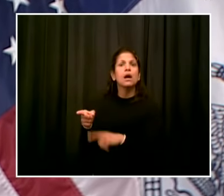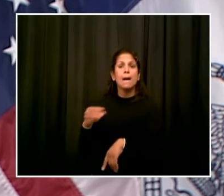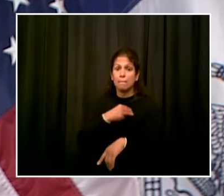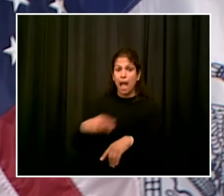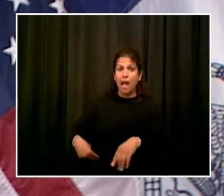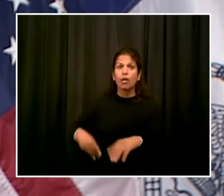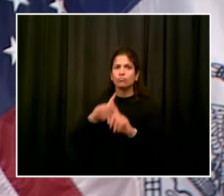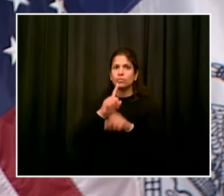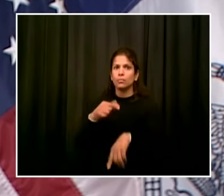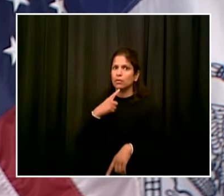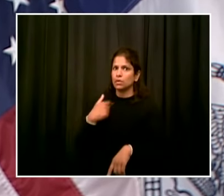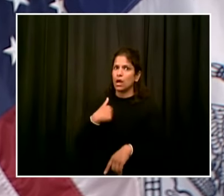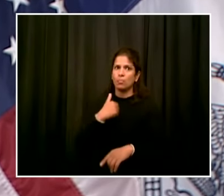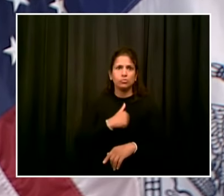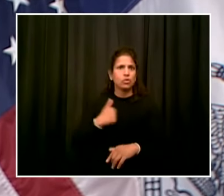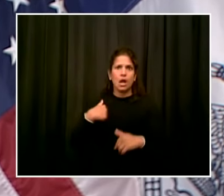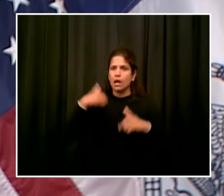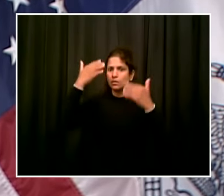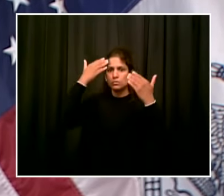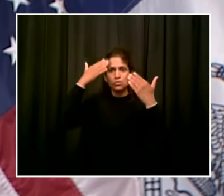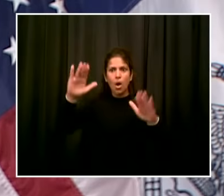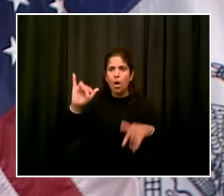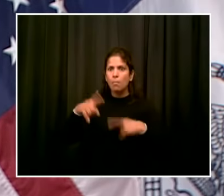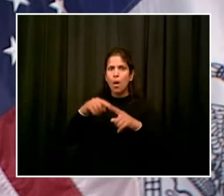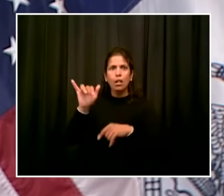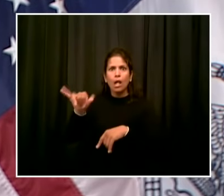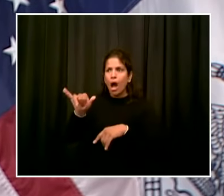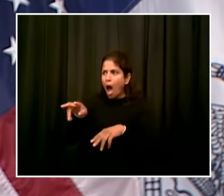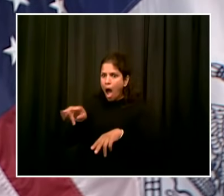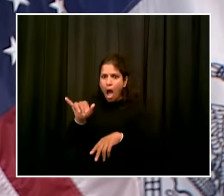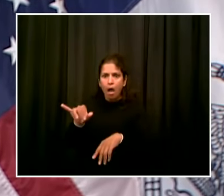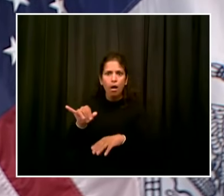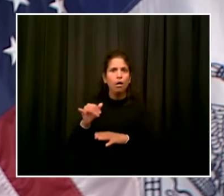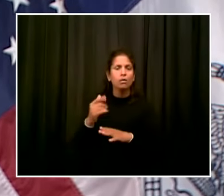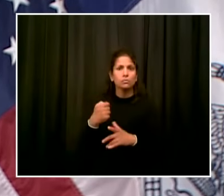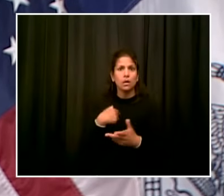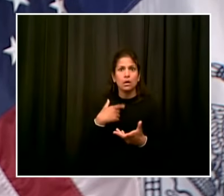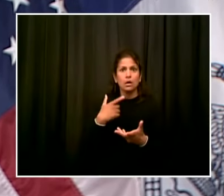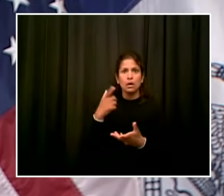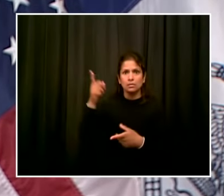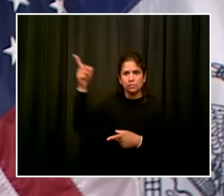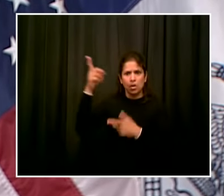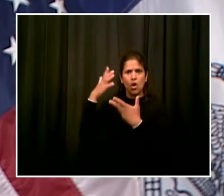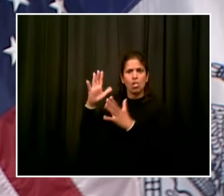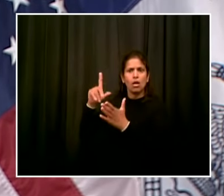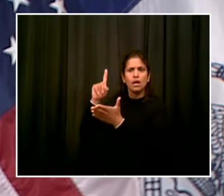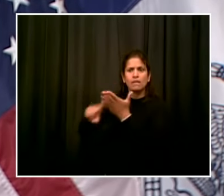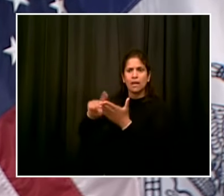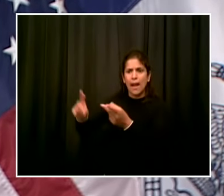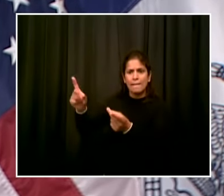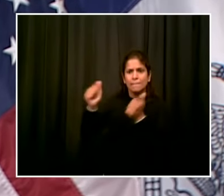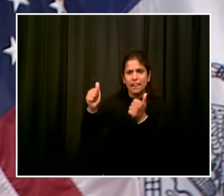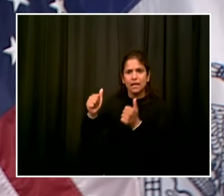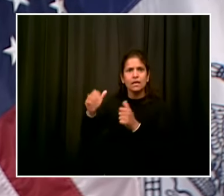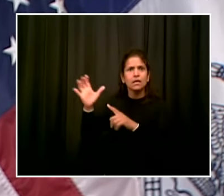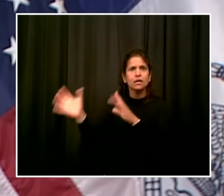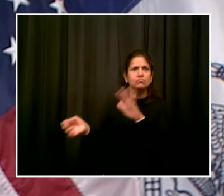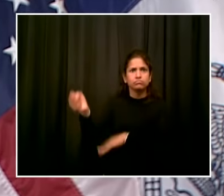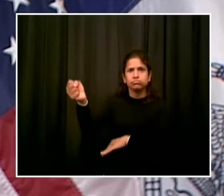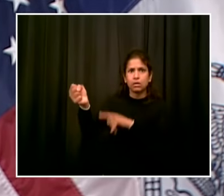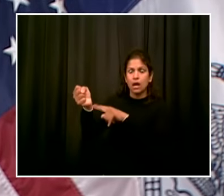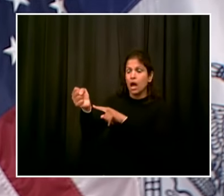investigated that situation, but we have to get an update from you about whether there's any particular action that's been determined yet. I am behind on videos,